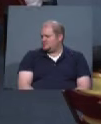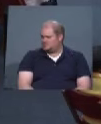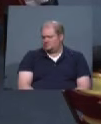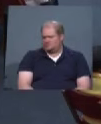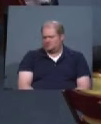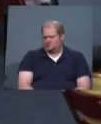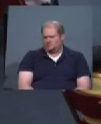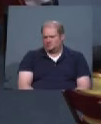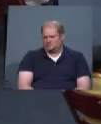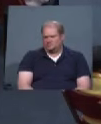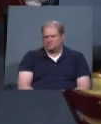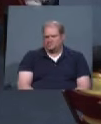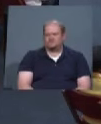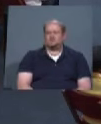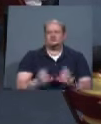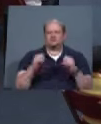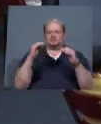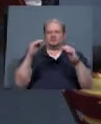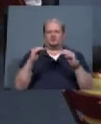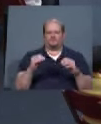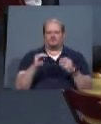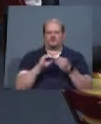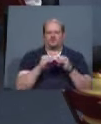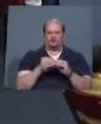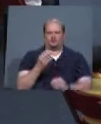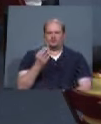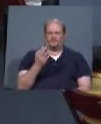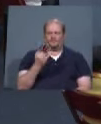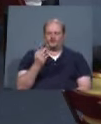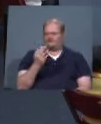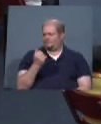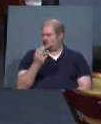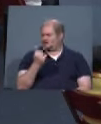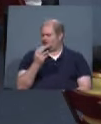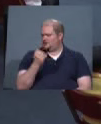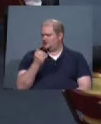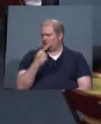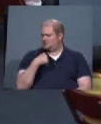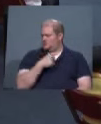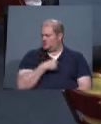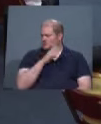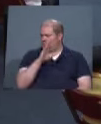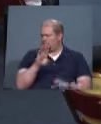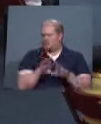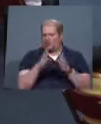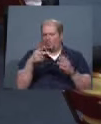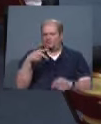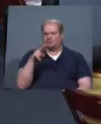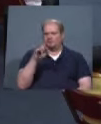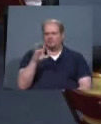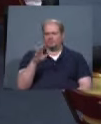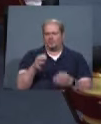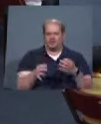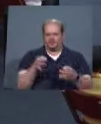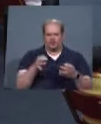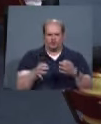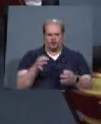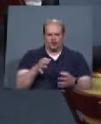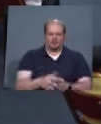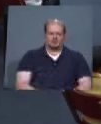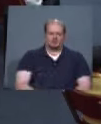We will now move to item number 15. We will open the public hearing.